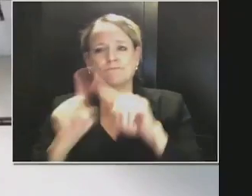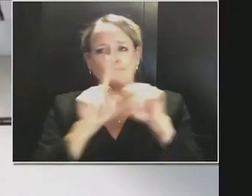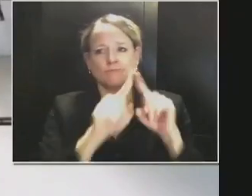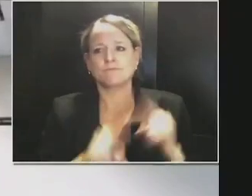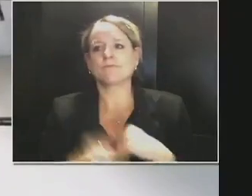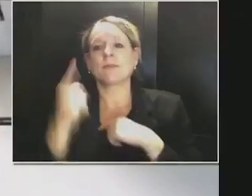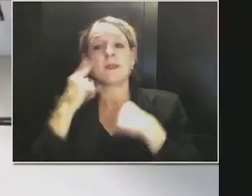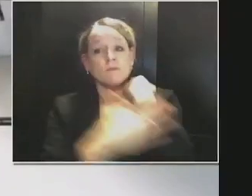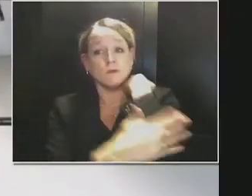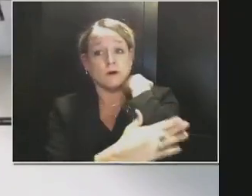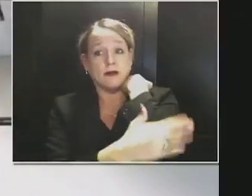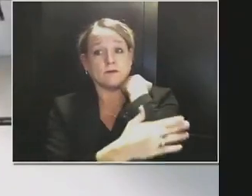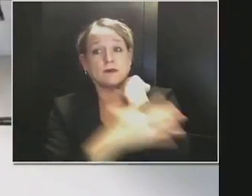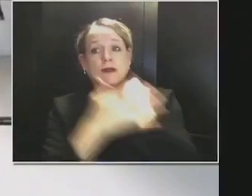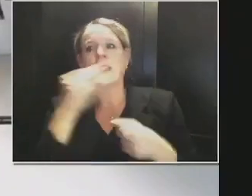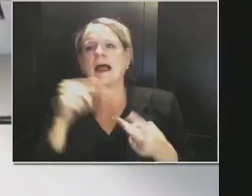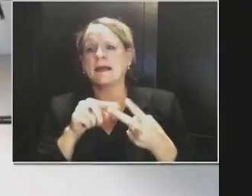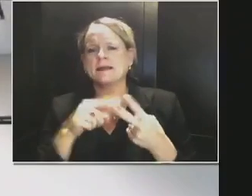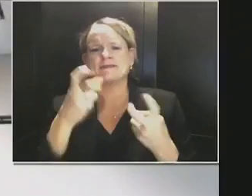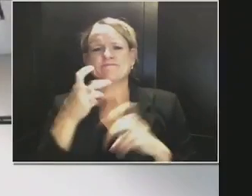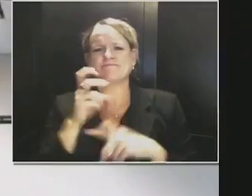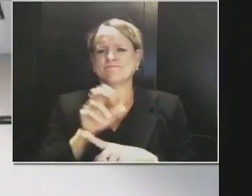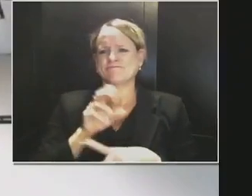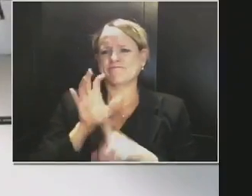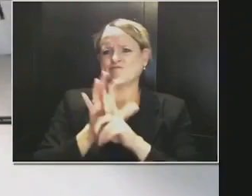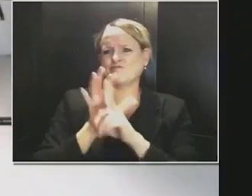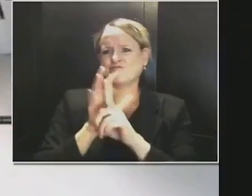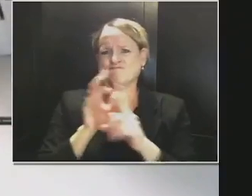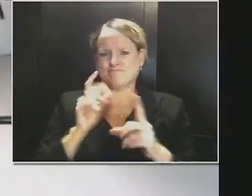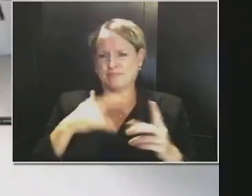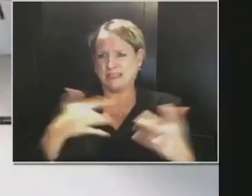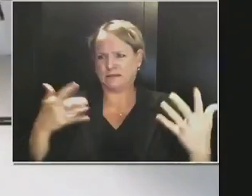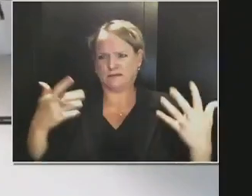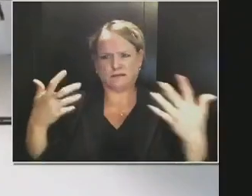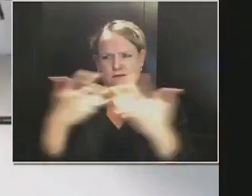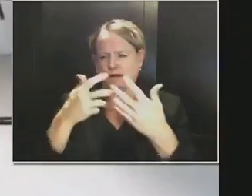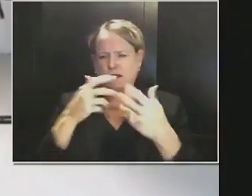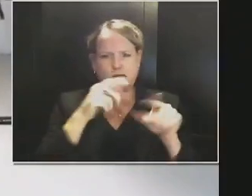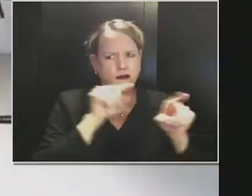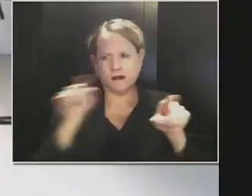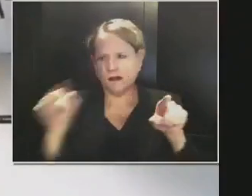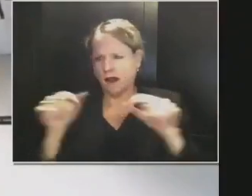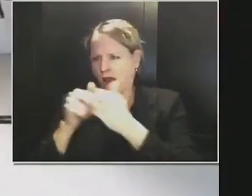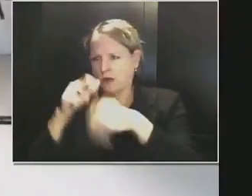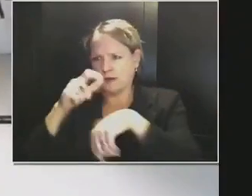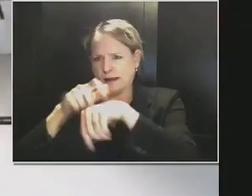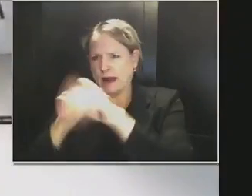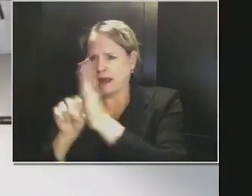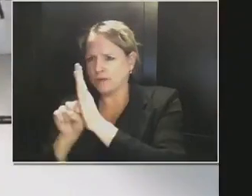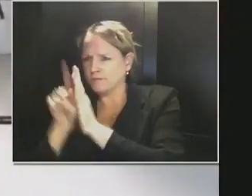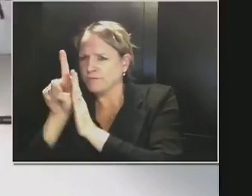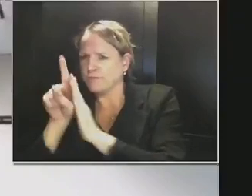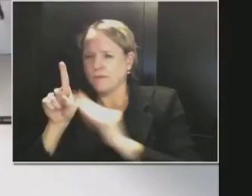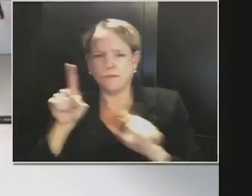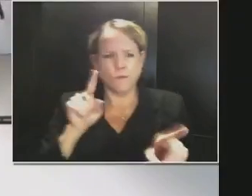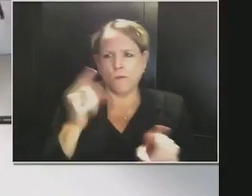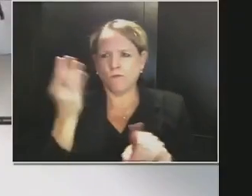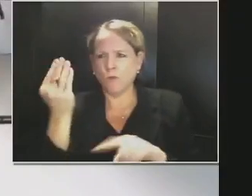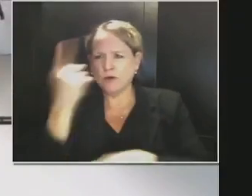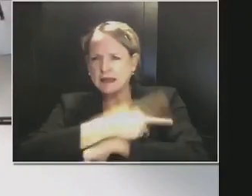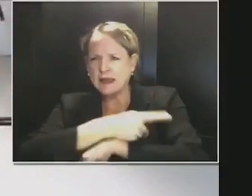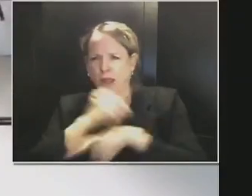days. And this kind of data assists individuals in making decisions about